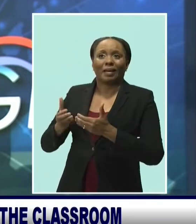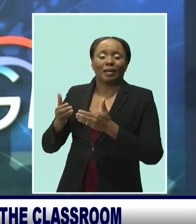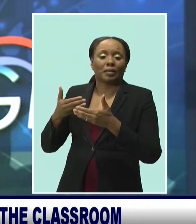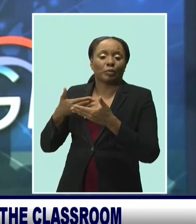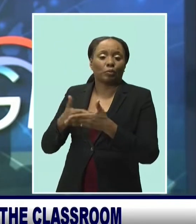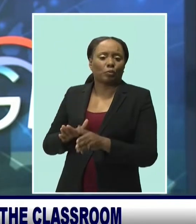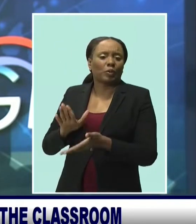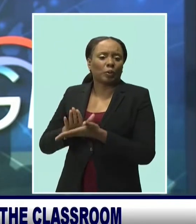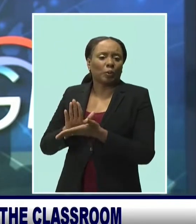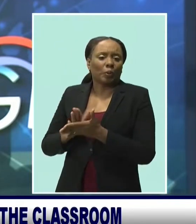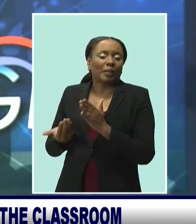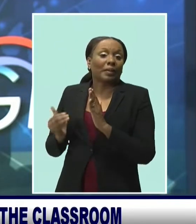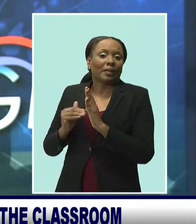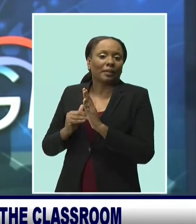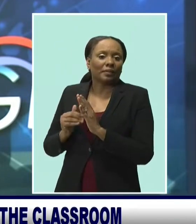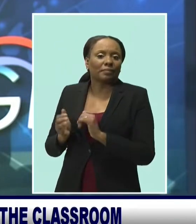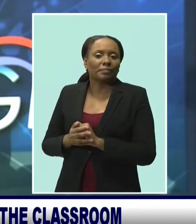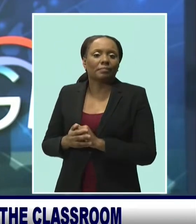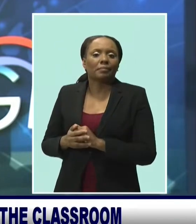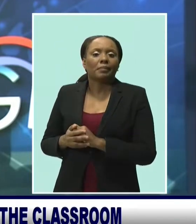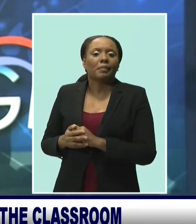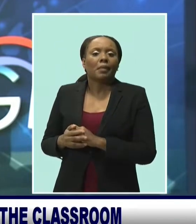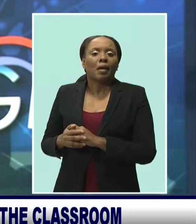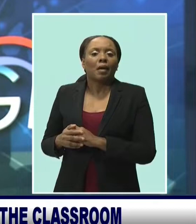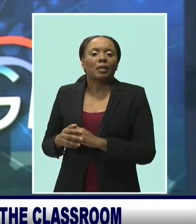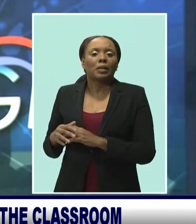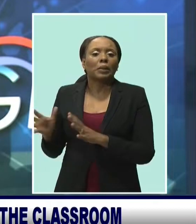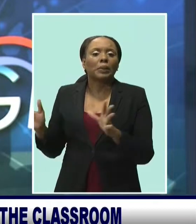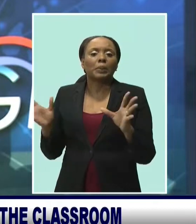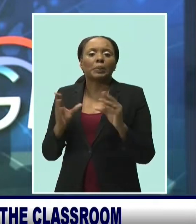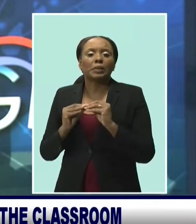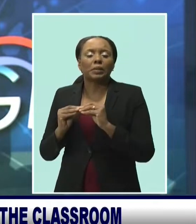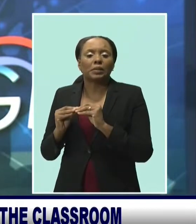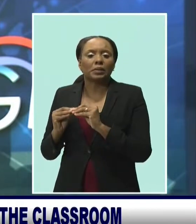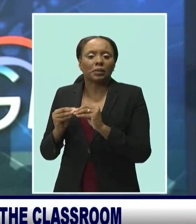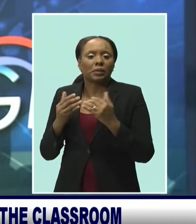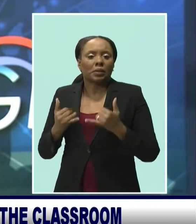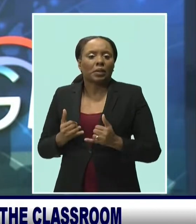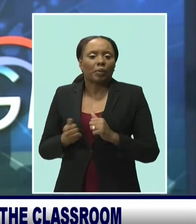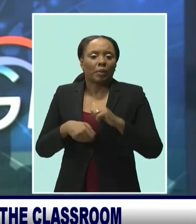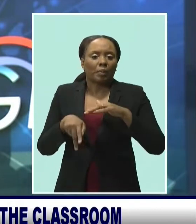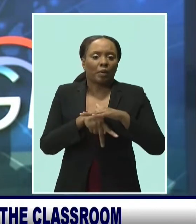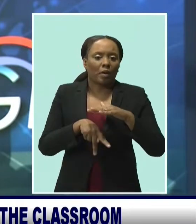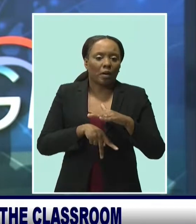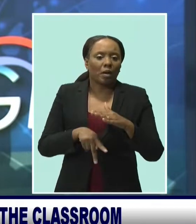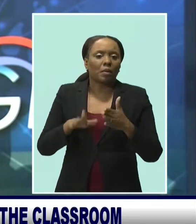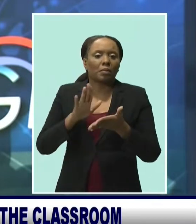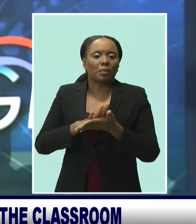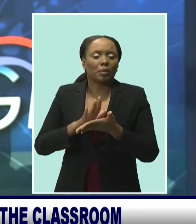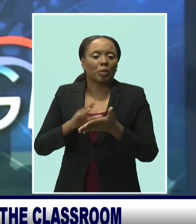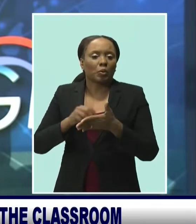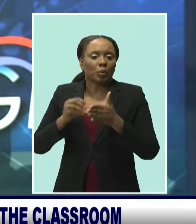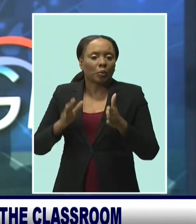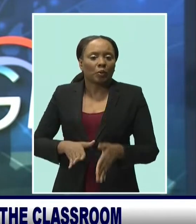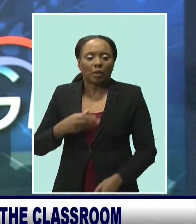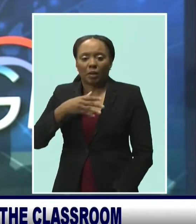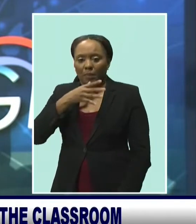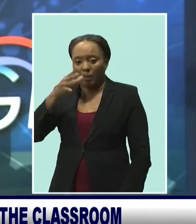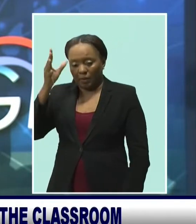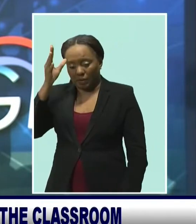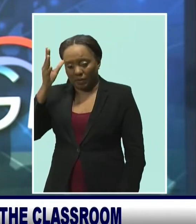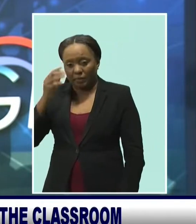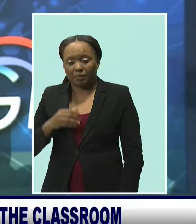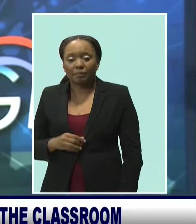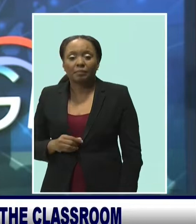was made at a virtual interactive session with primary school students and parents by education officials. According to Minister